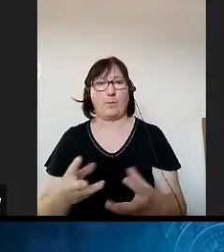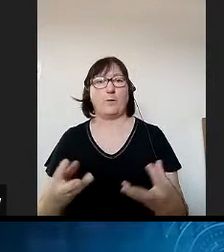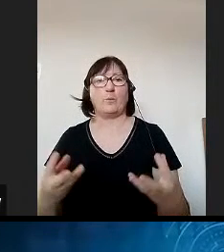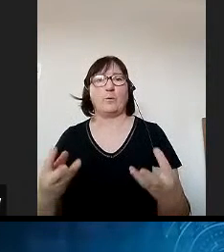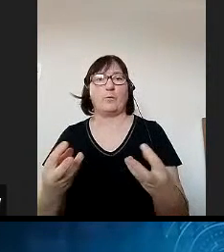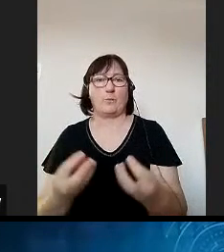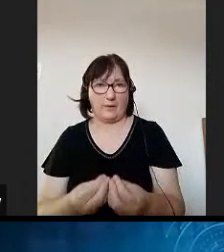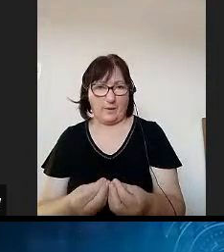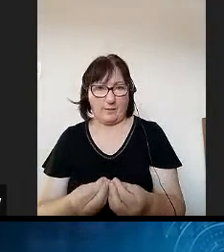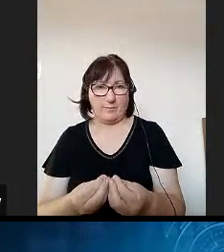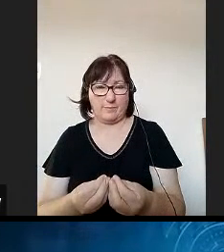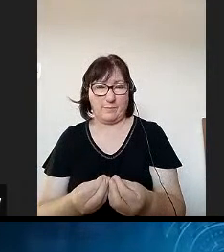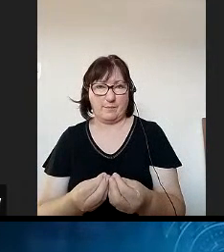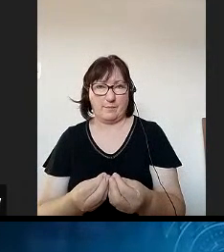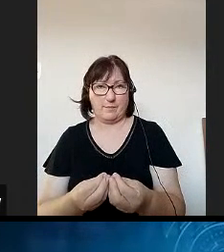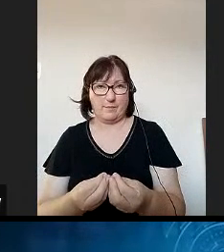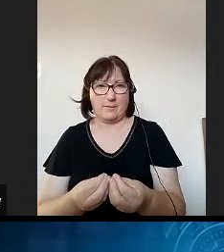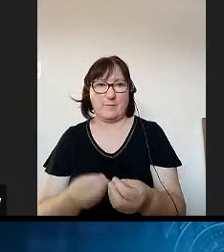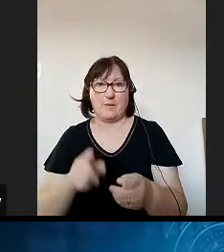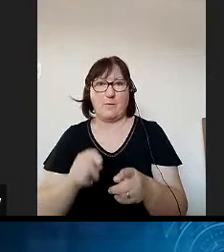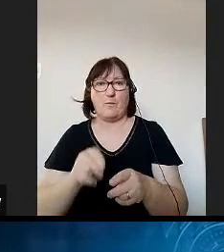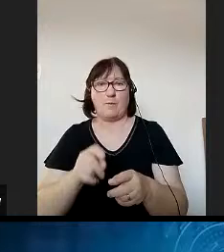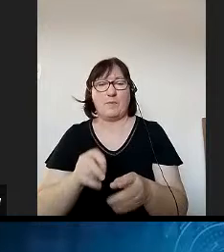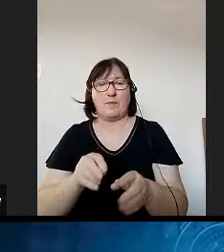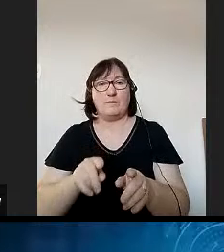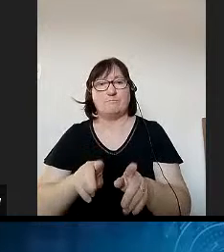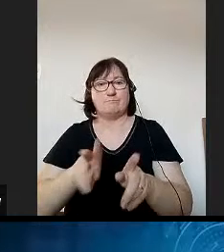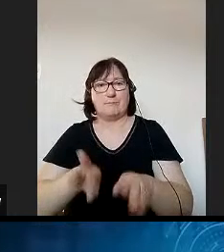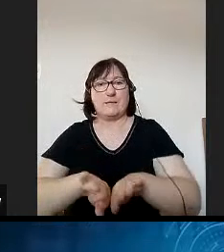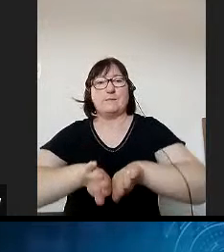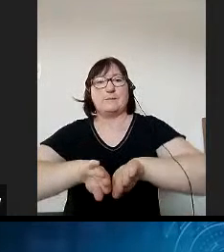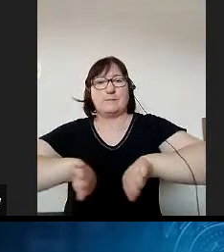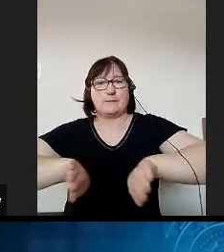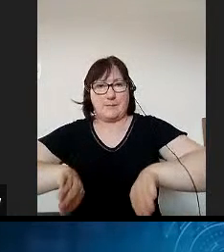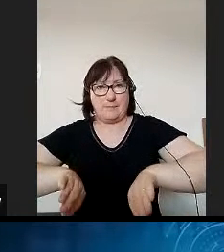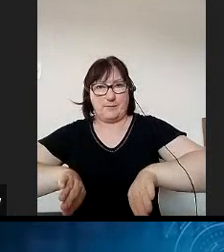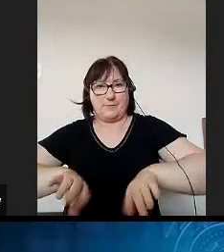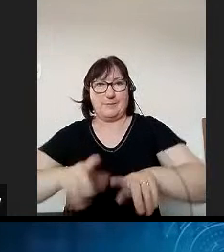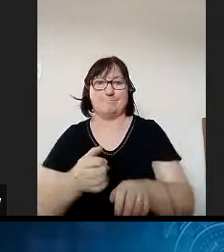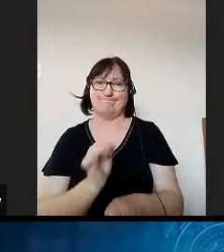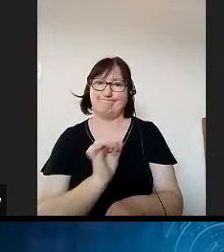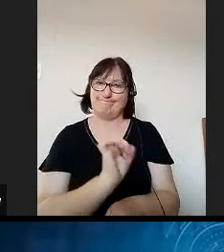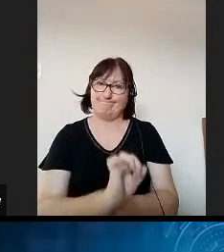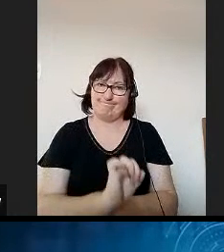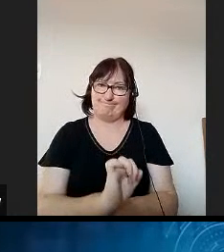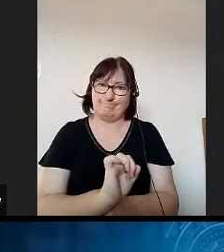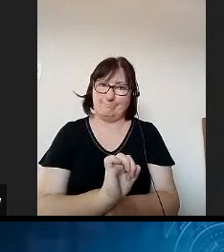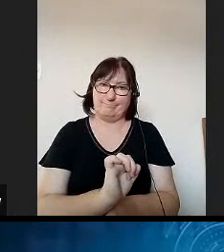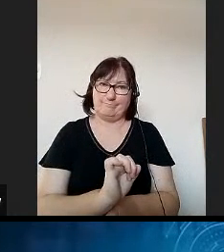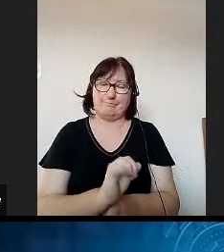They will be classified separately. Each will have its own tariff heading.